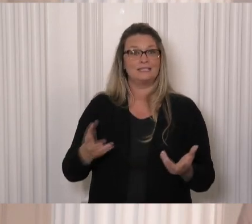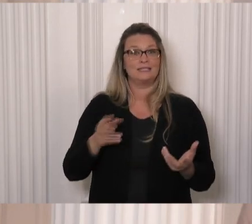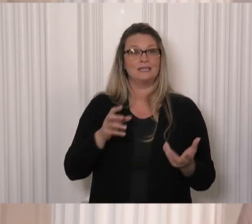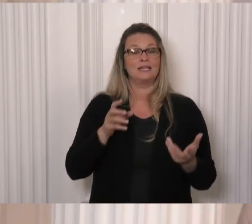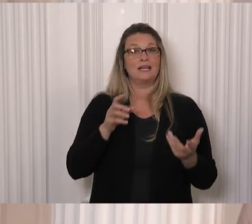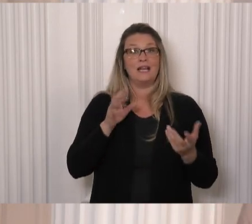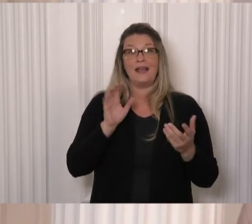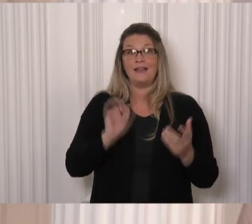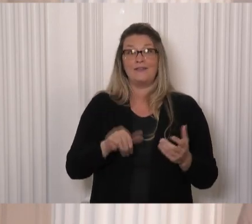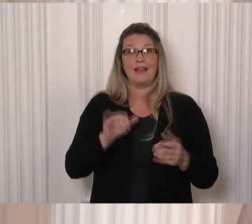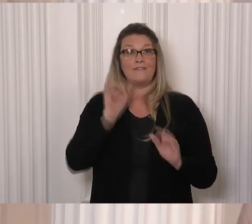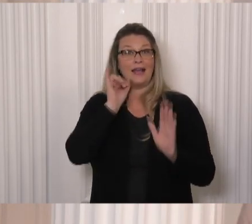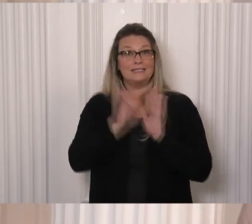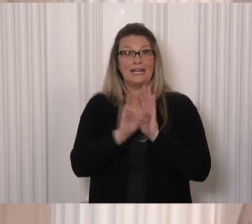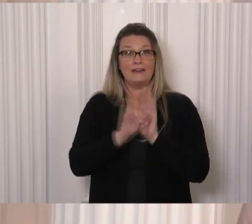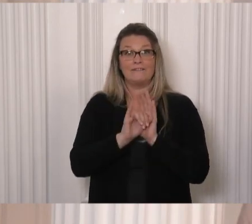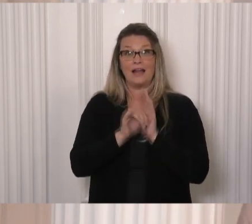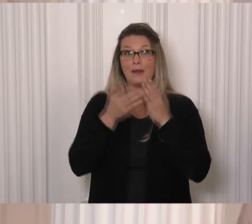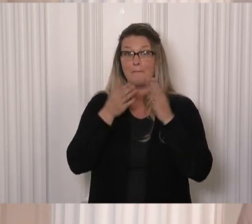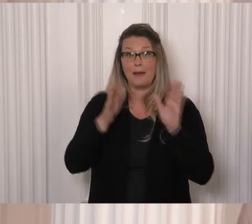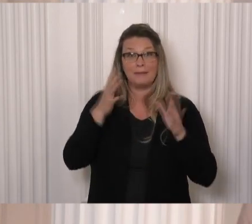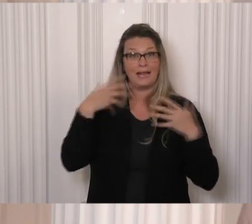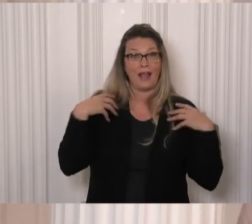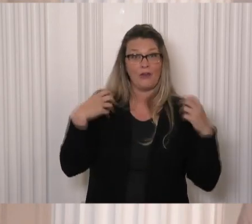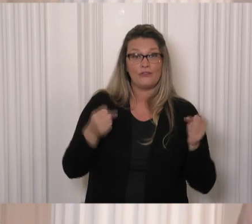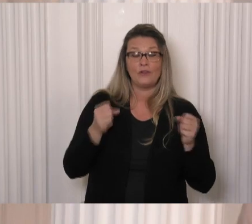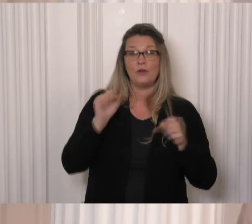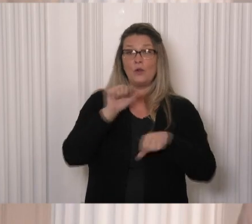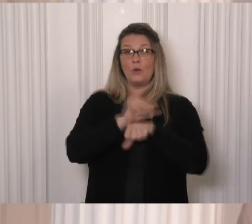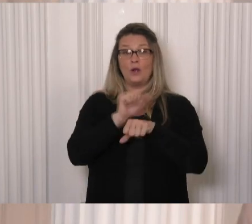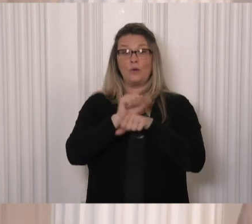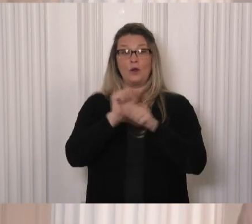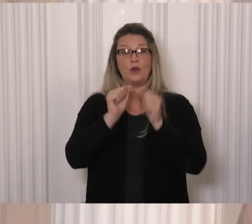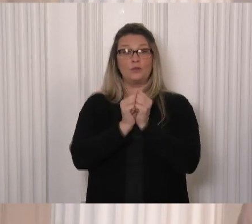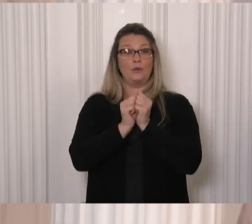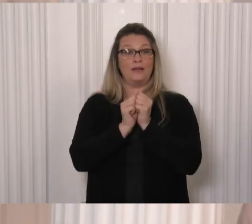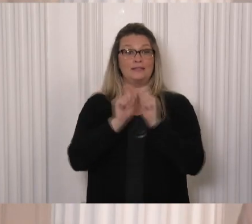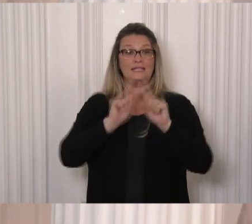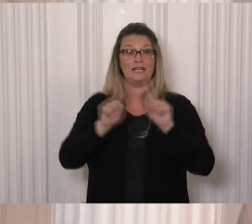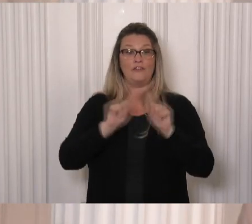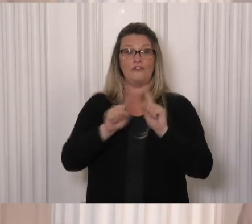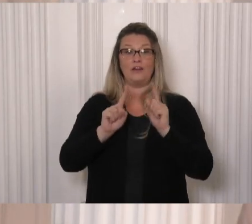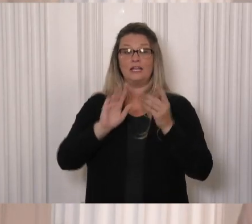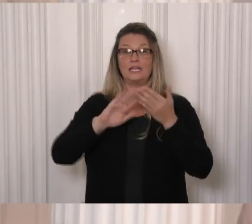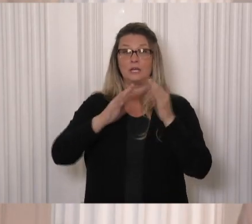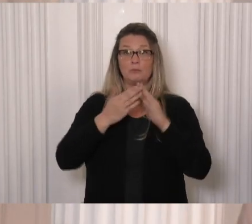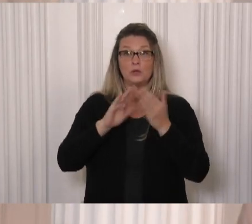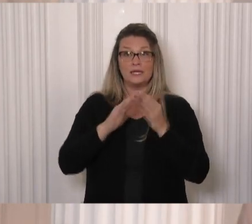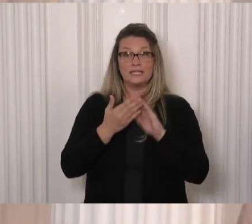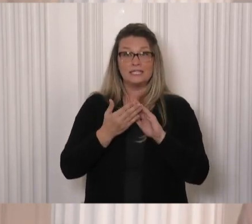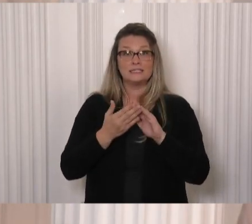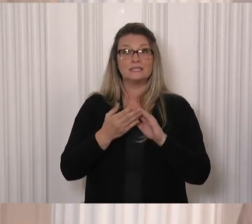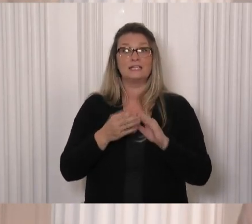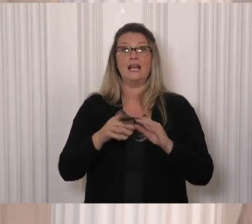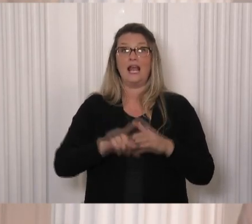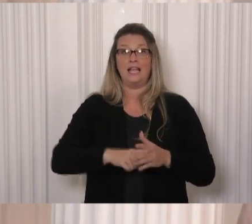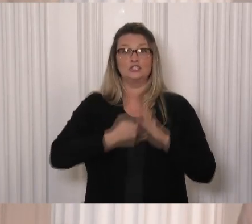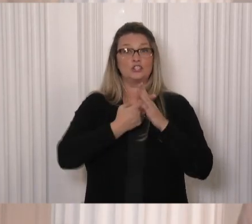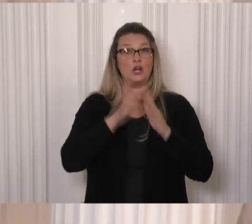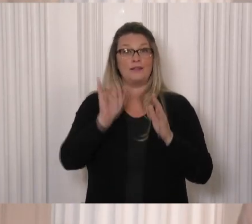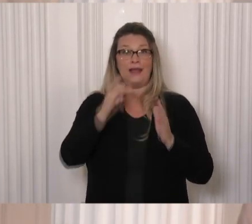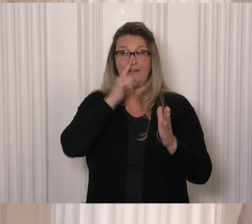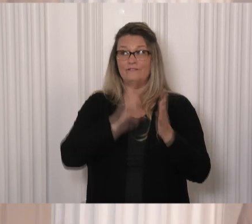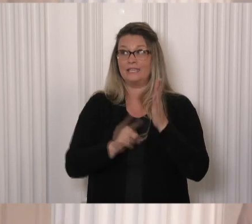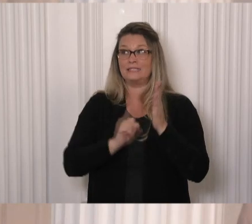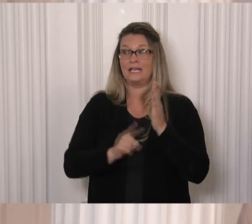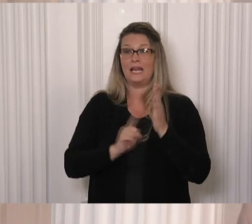health, and then they had partners that they worked with in the community, including the Guard, began that initiated that investigation.